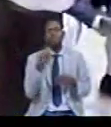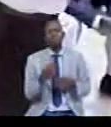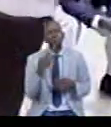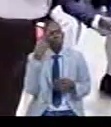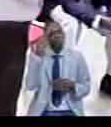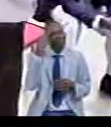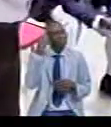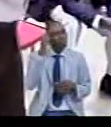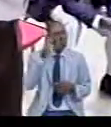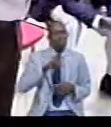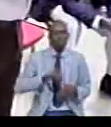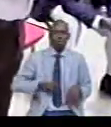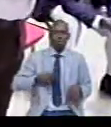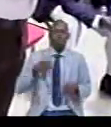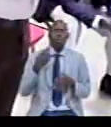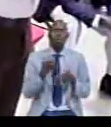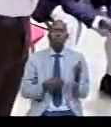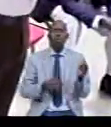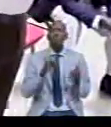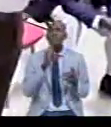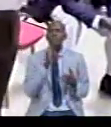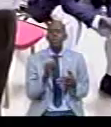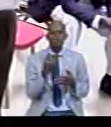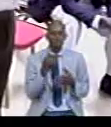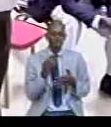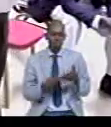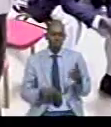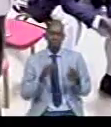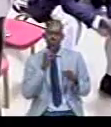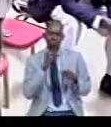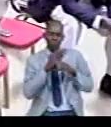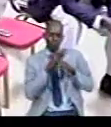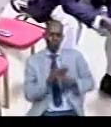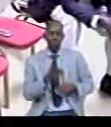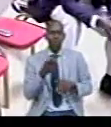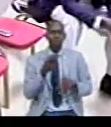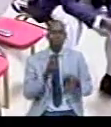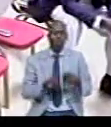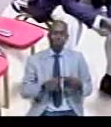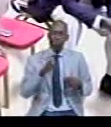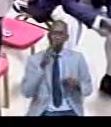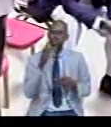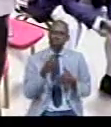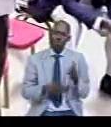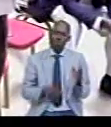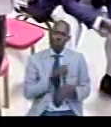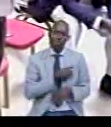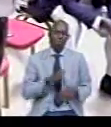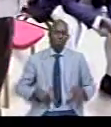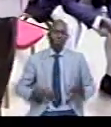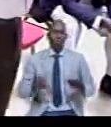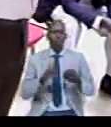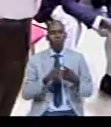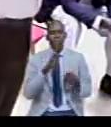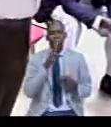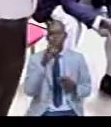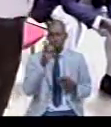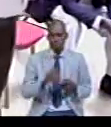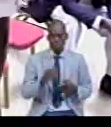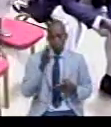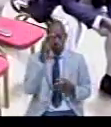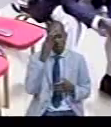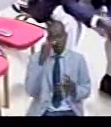is making you not to be where God wants you to be? You must know it. You must appropriate it. You